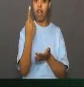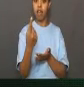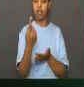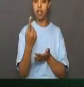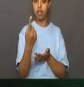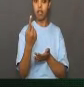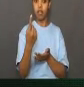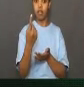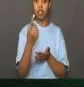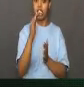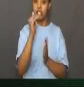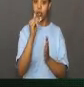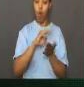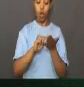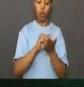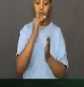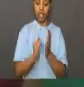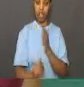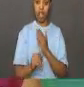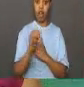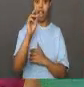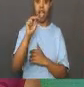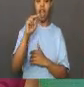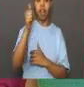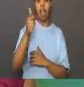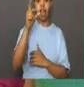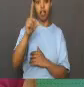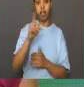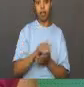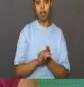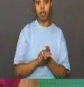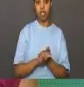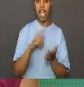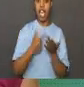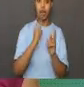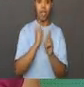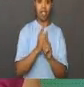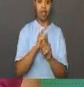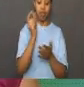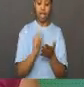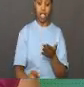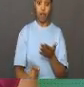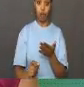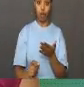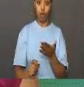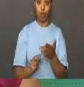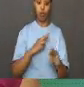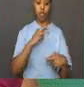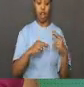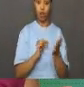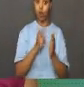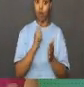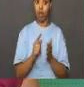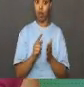of reduced NAD. If you correctly wrote down these